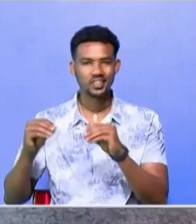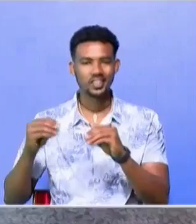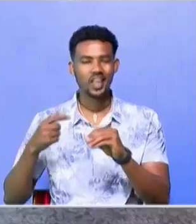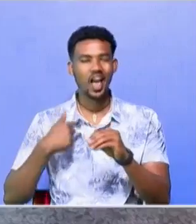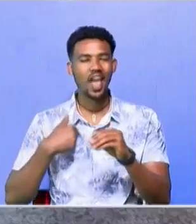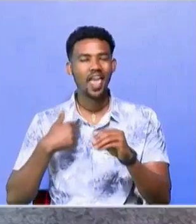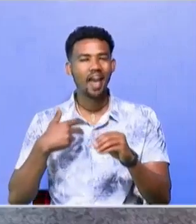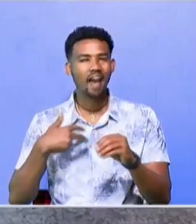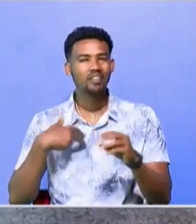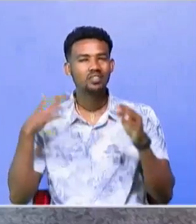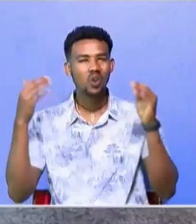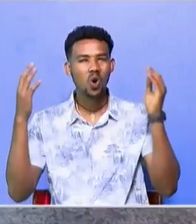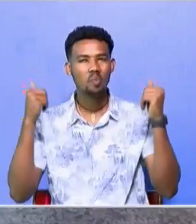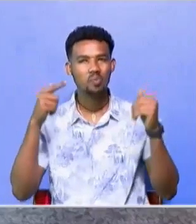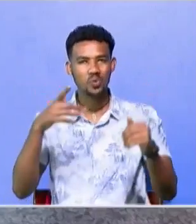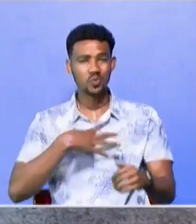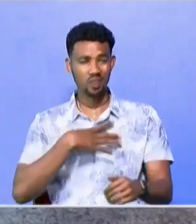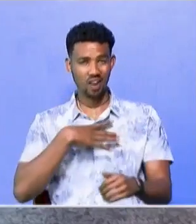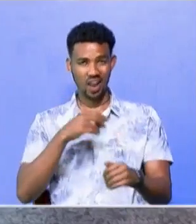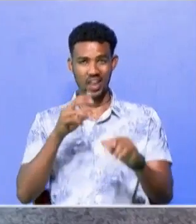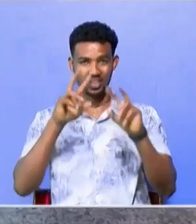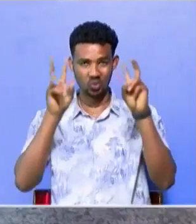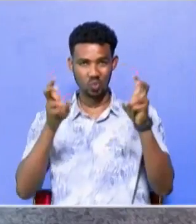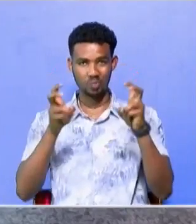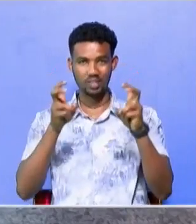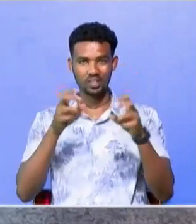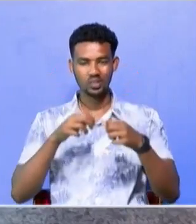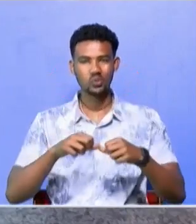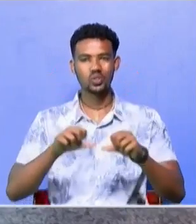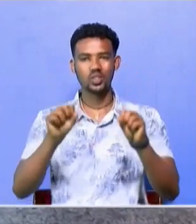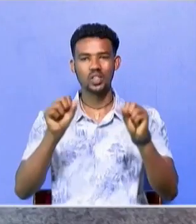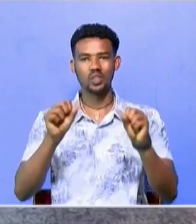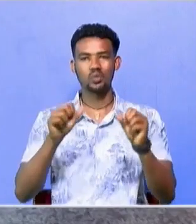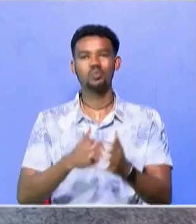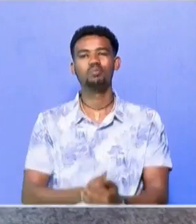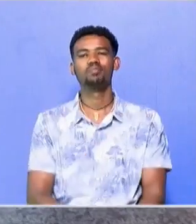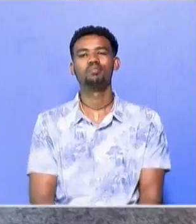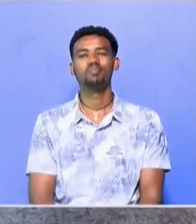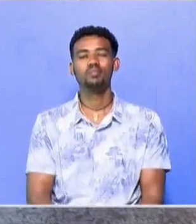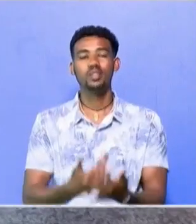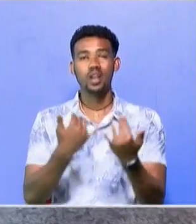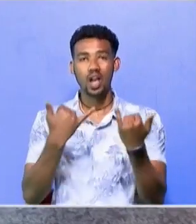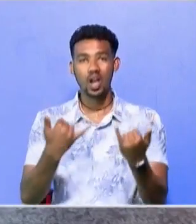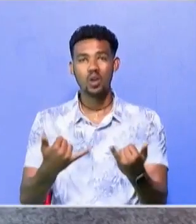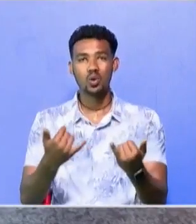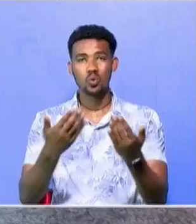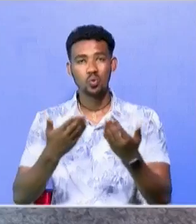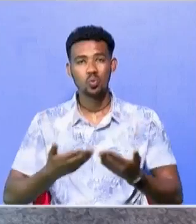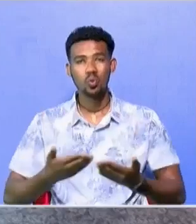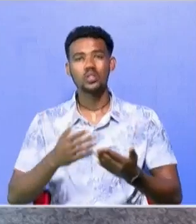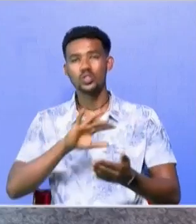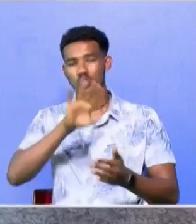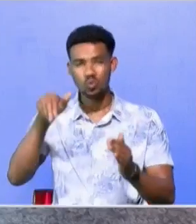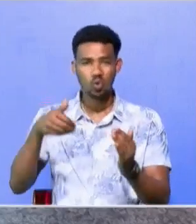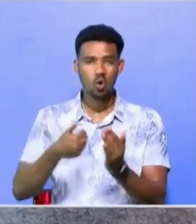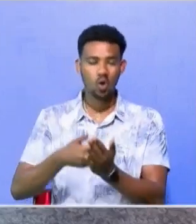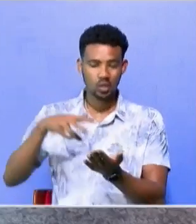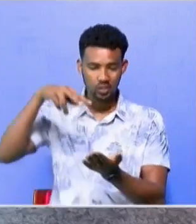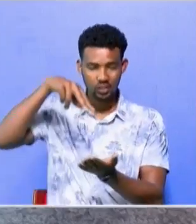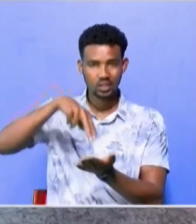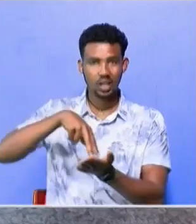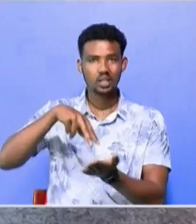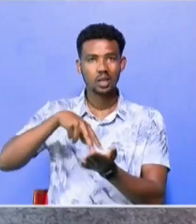Students, I hope you are liking the topic. Let us continue each other. Now, I want you to stand up